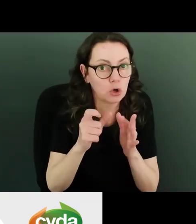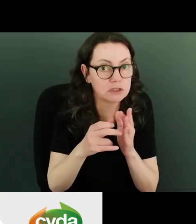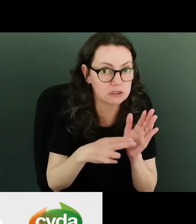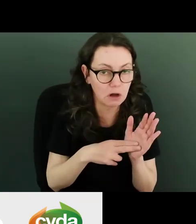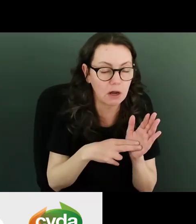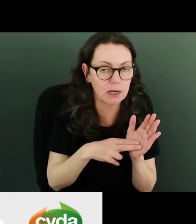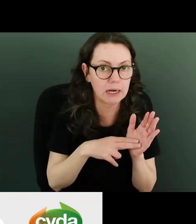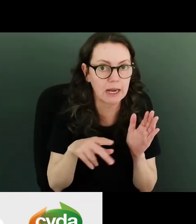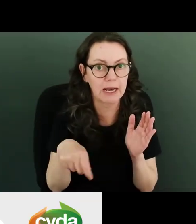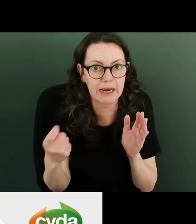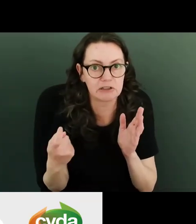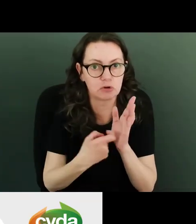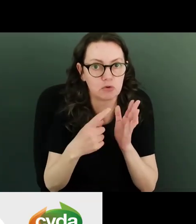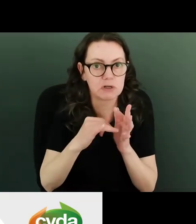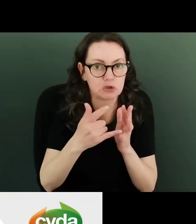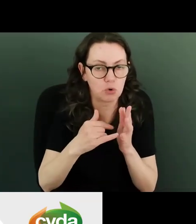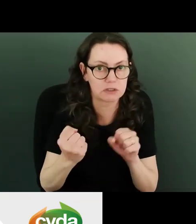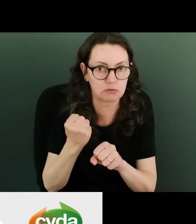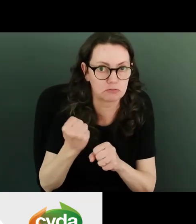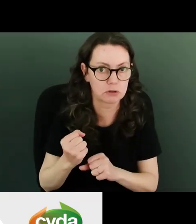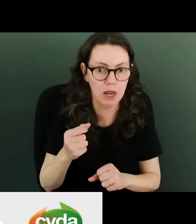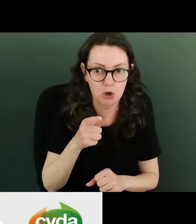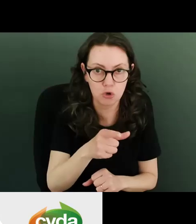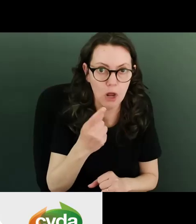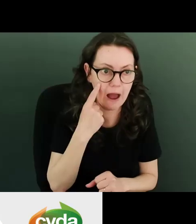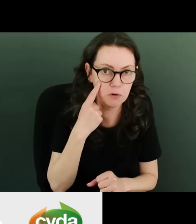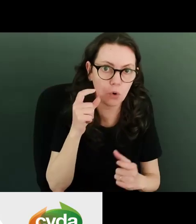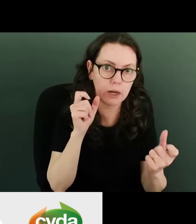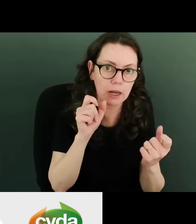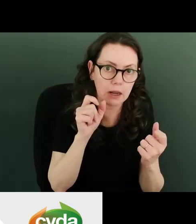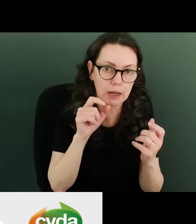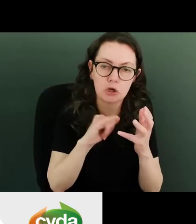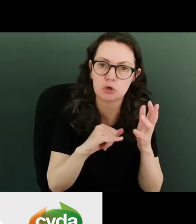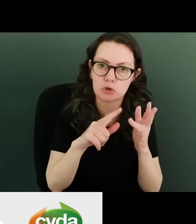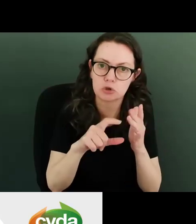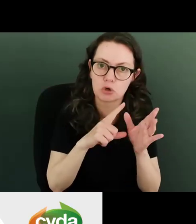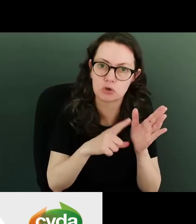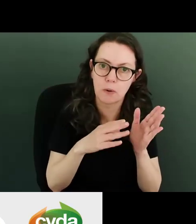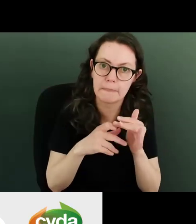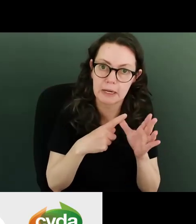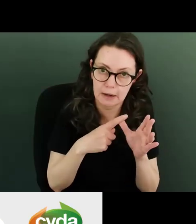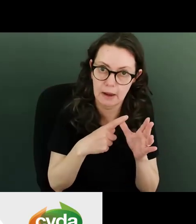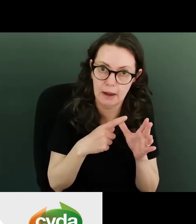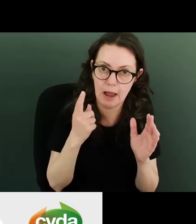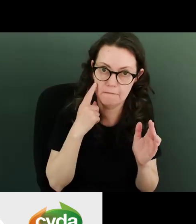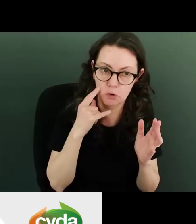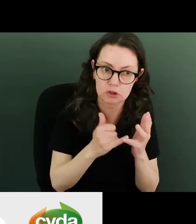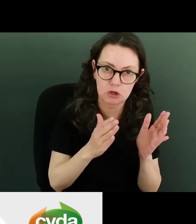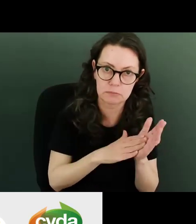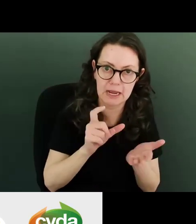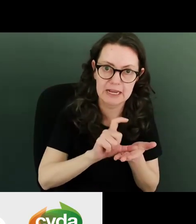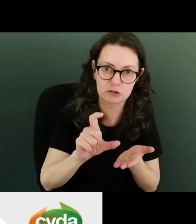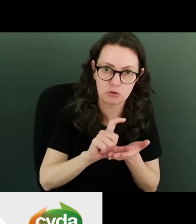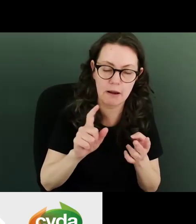the next wave of resource development. Please keep an eye on our social media channel, our Instagram,